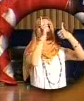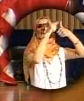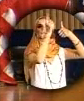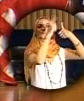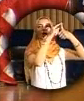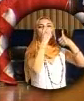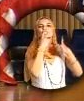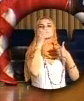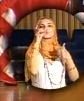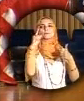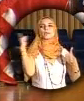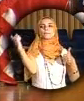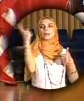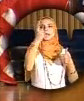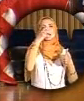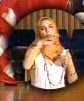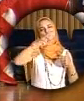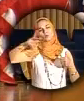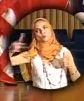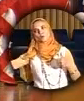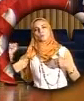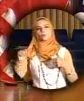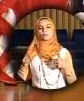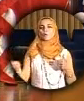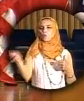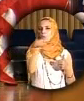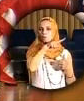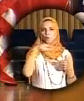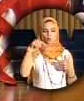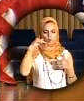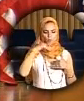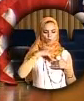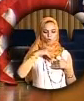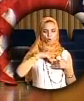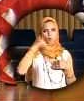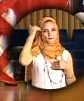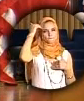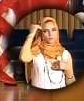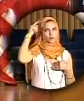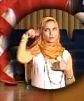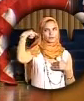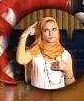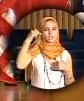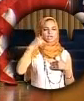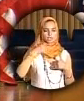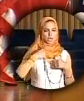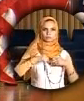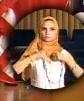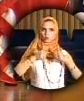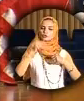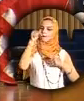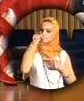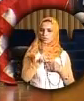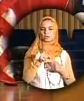collective ability to eliminate violence and build a more peaceful and sustainable world. The Cyber Peace Initiative